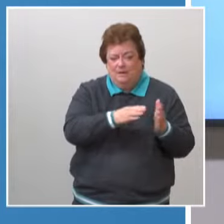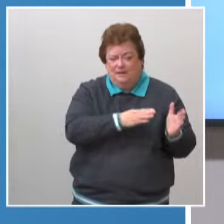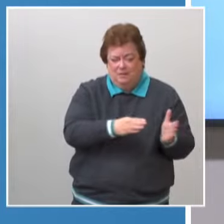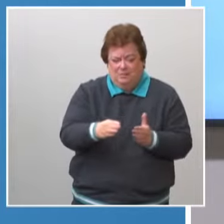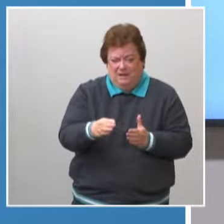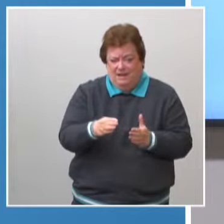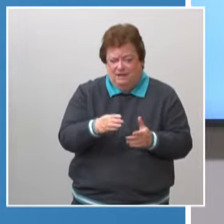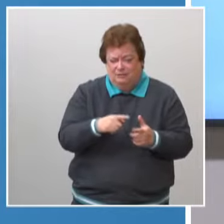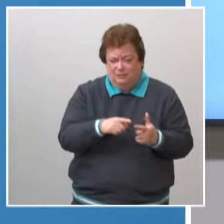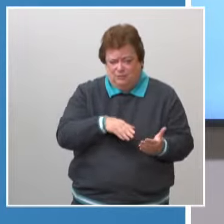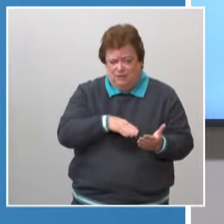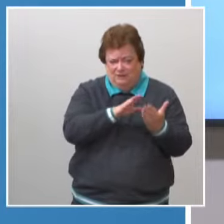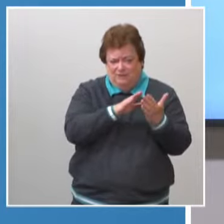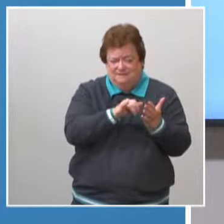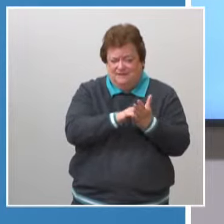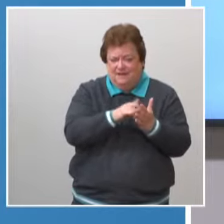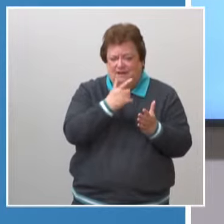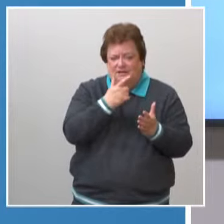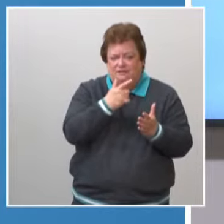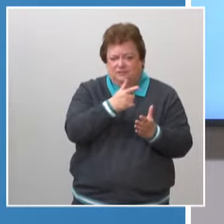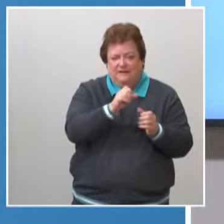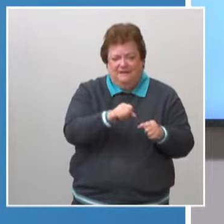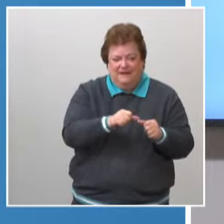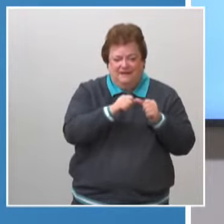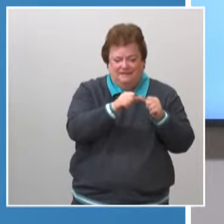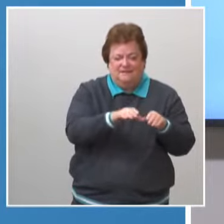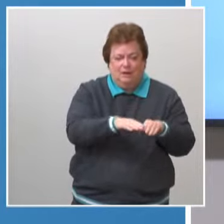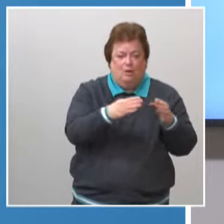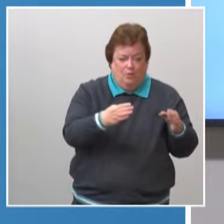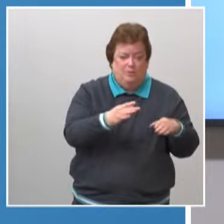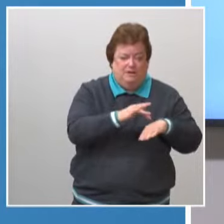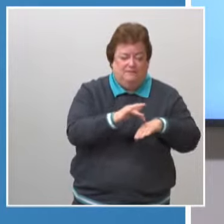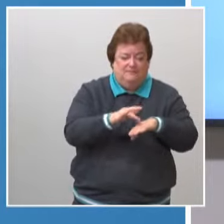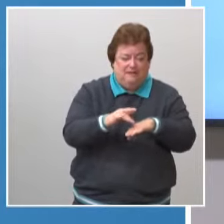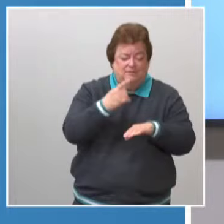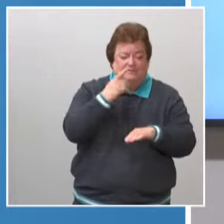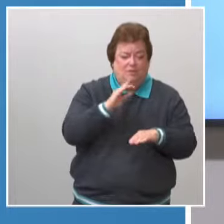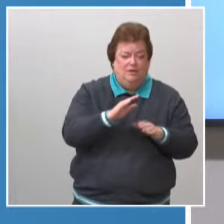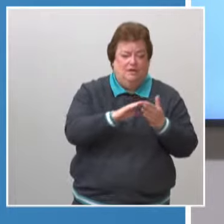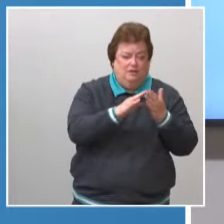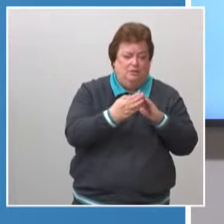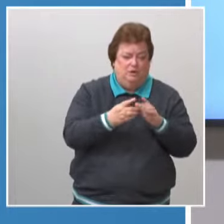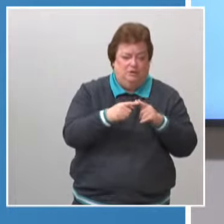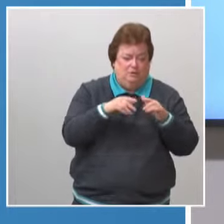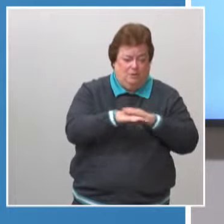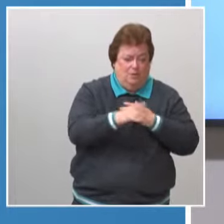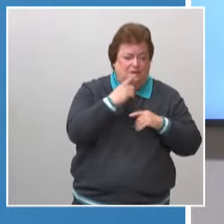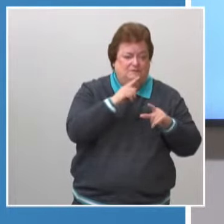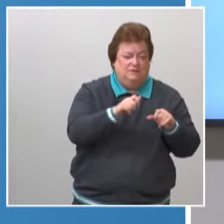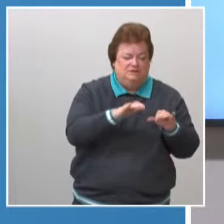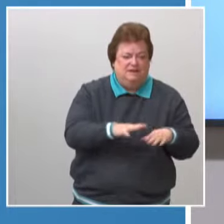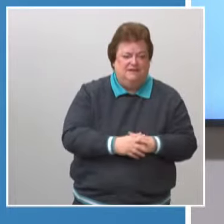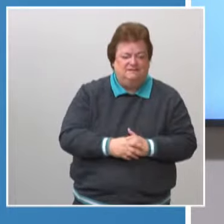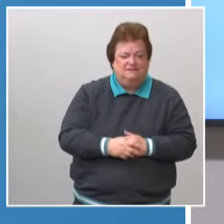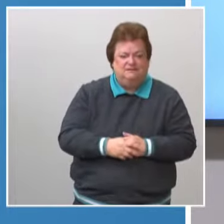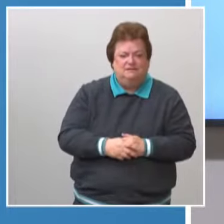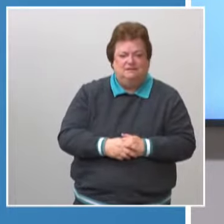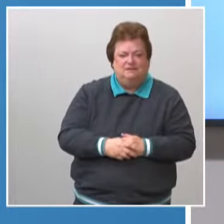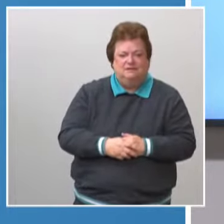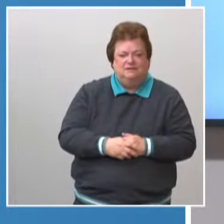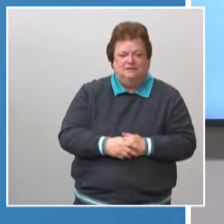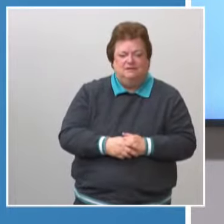to address this so that they can remain open and be available to our community. That's at least probably